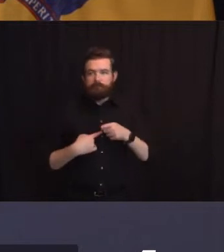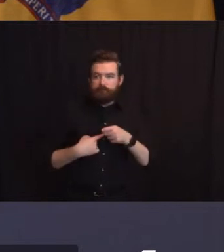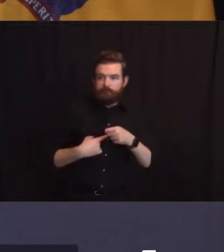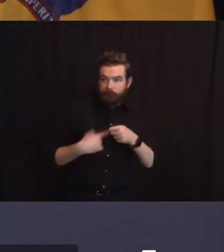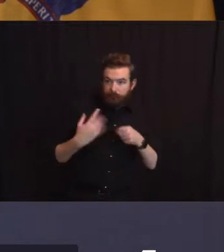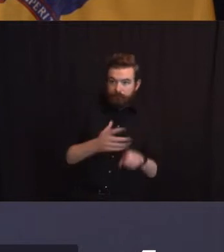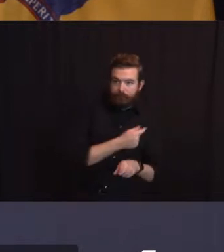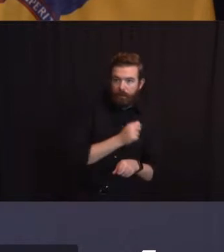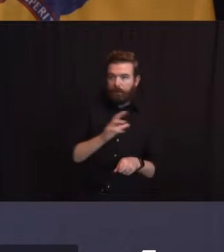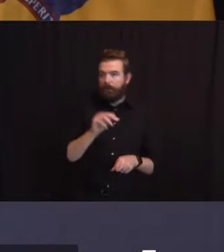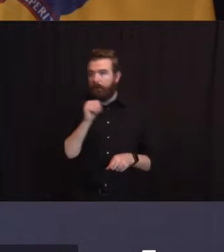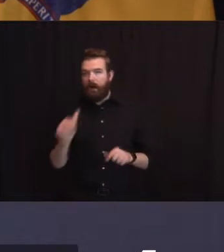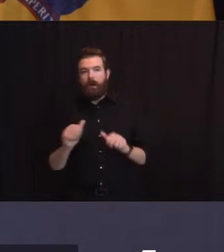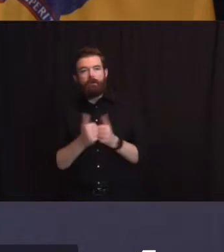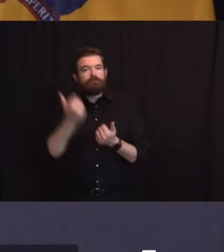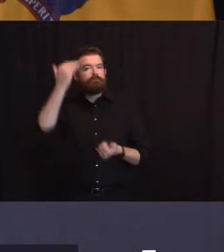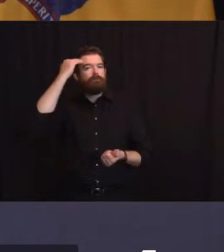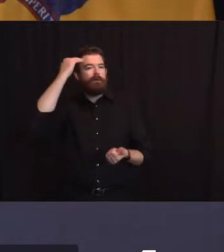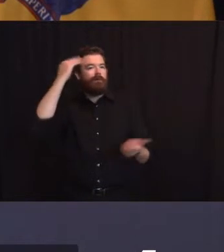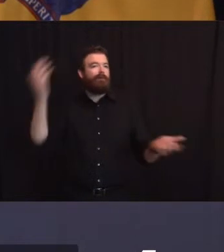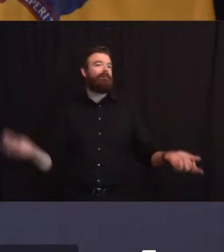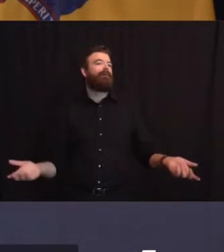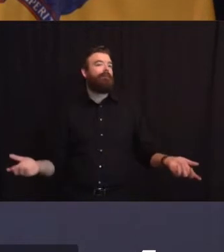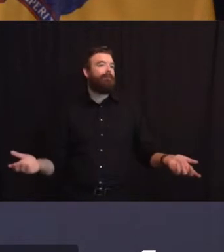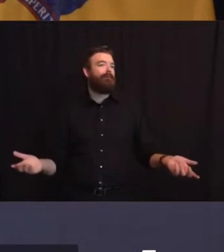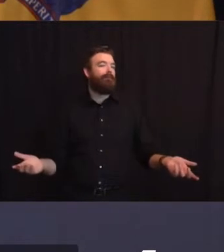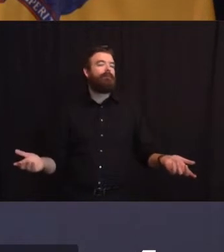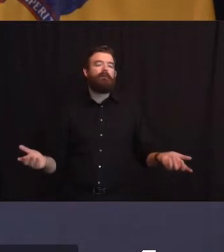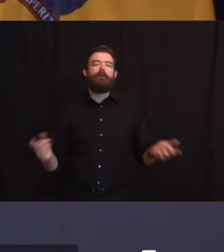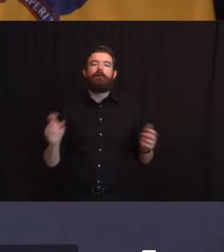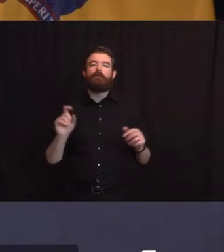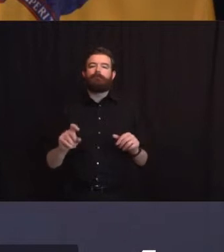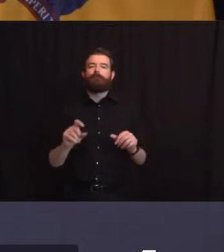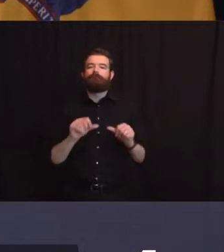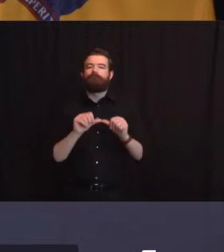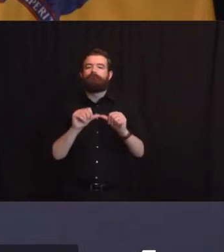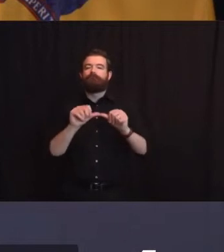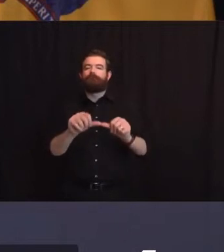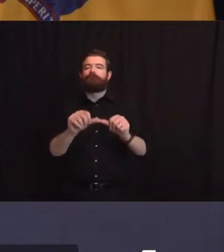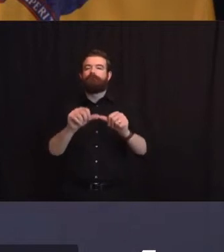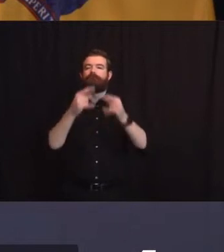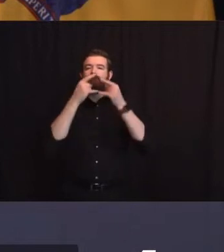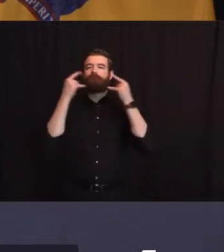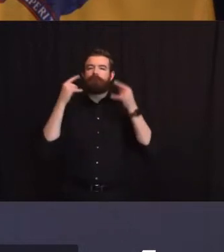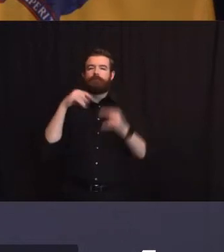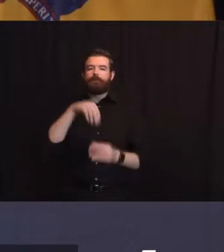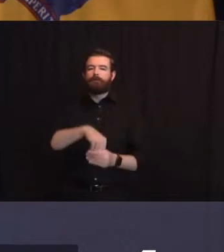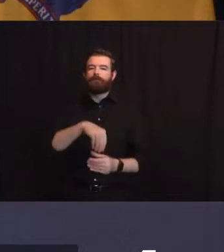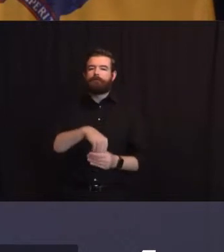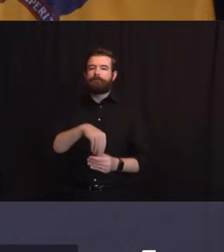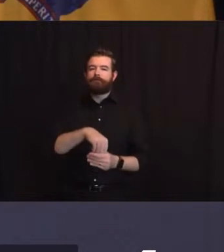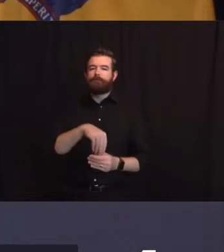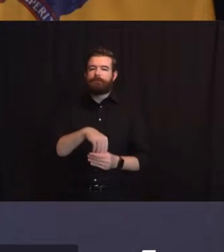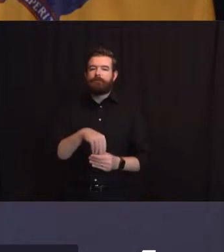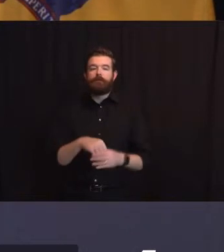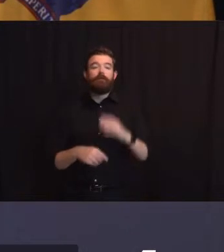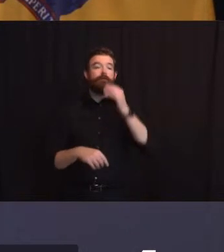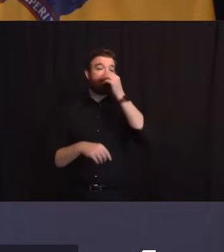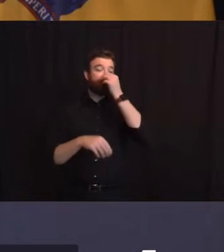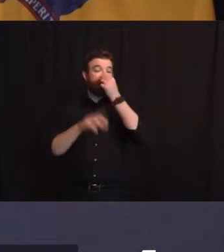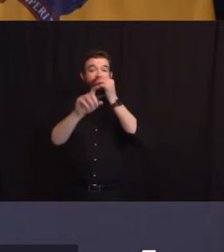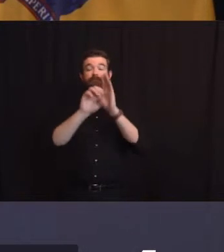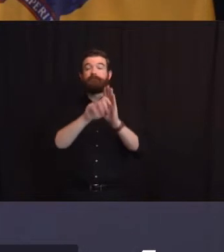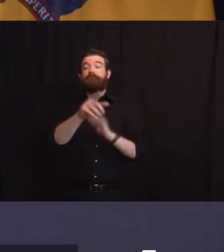my words, it's much more, it's flu season. It's much more of a, okay, we know that